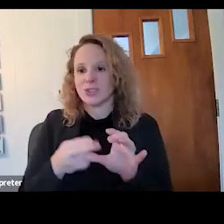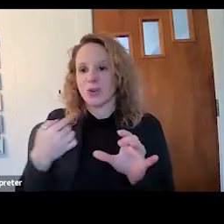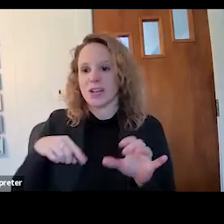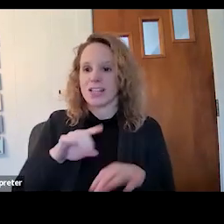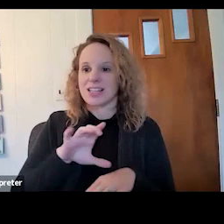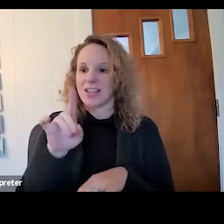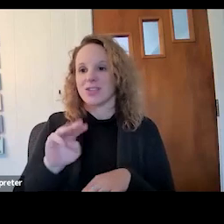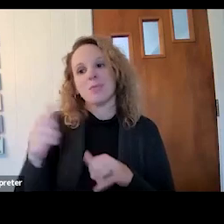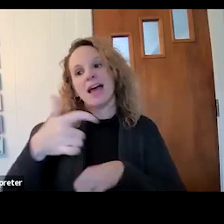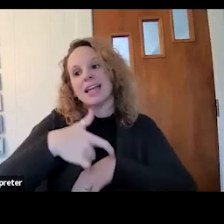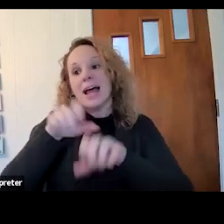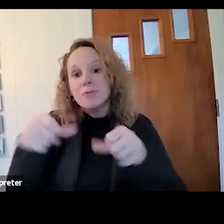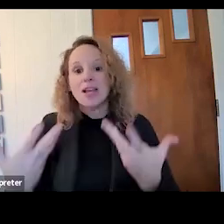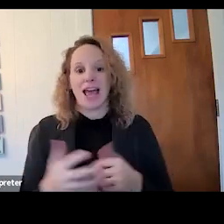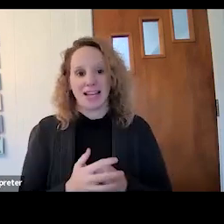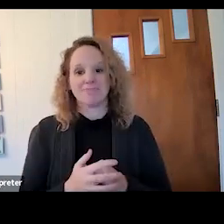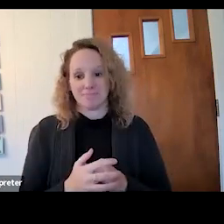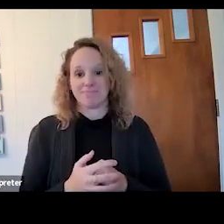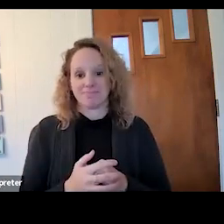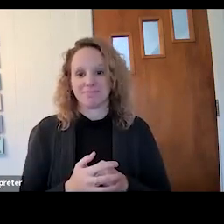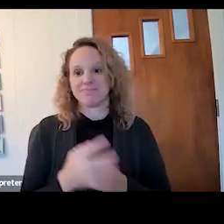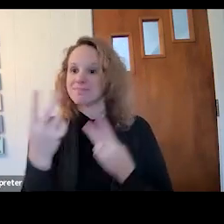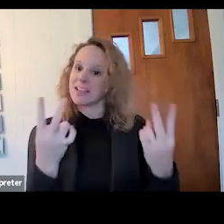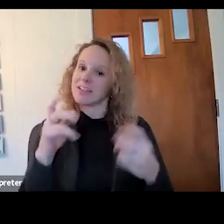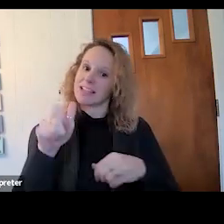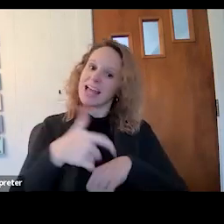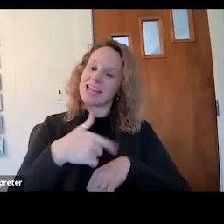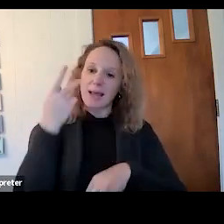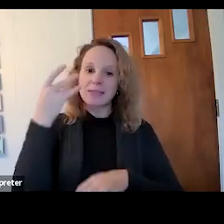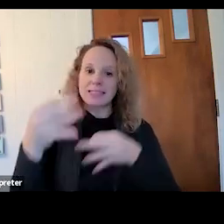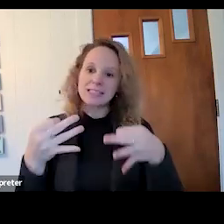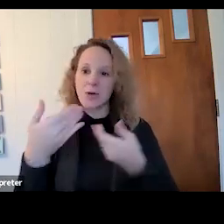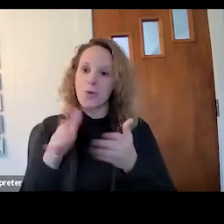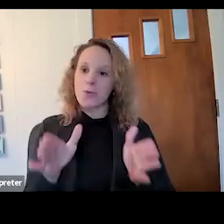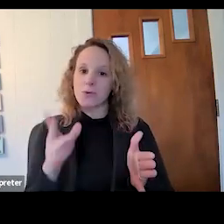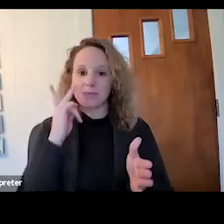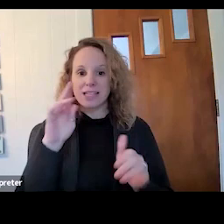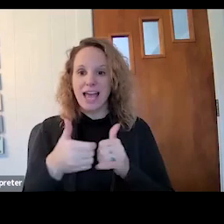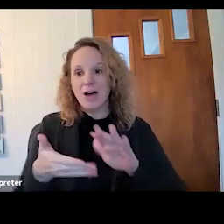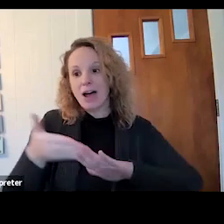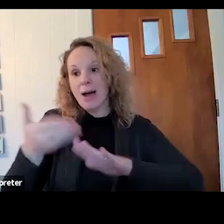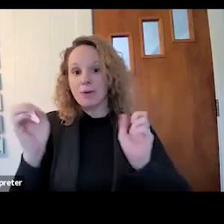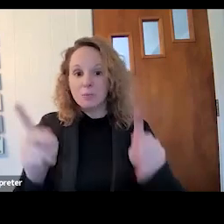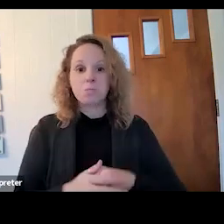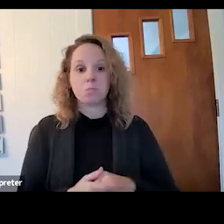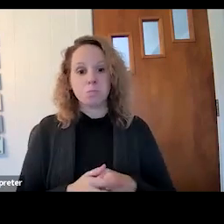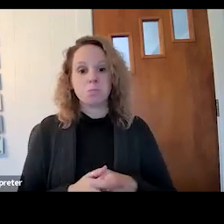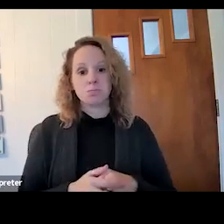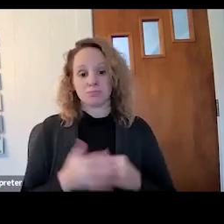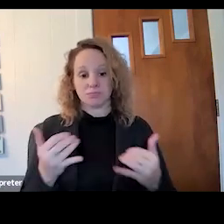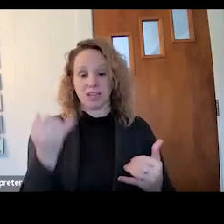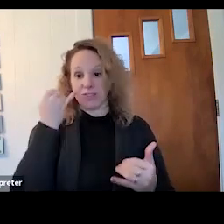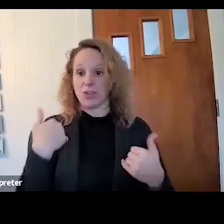Zoom anytime you can, just to visit and see how we put things into practice. And at this time, if you have